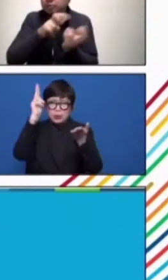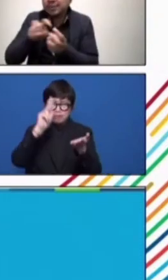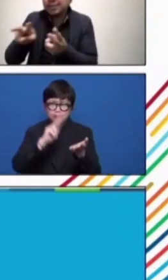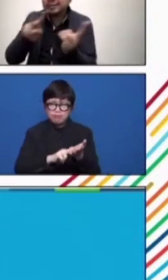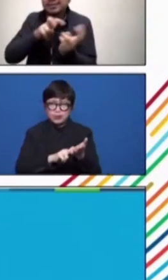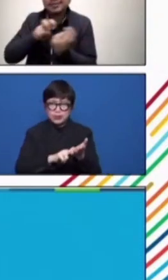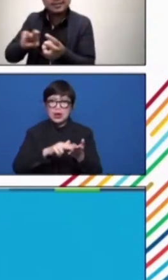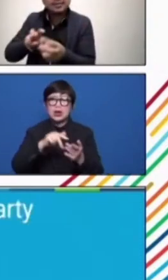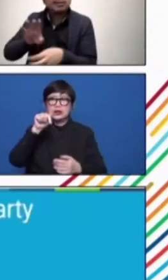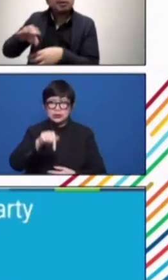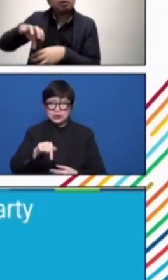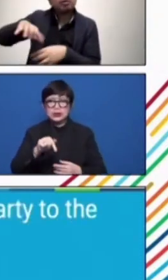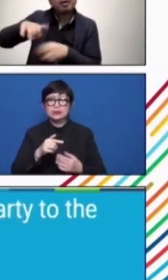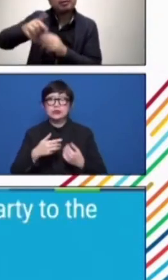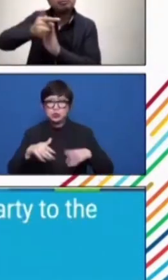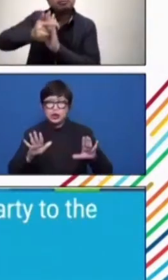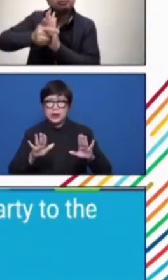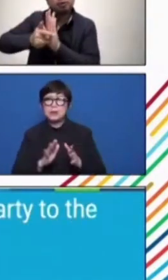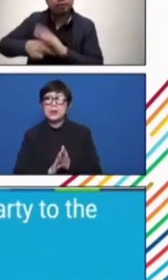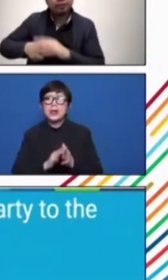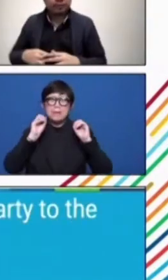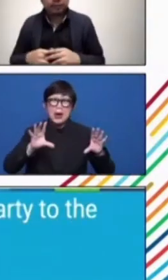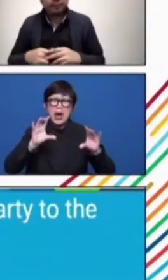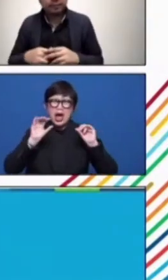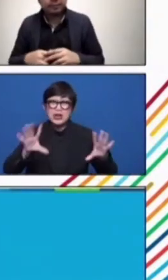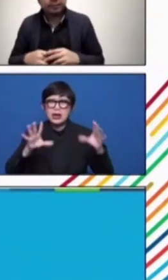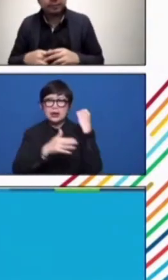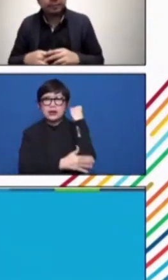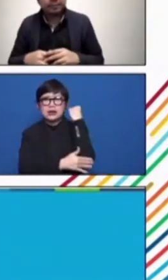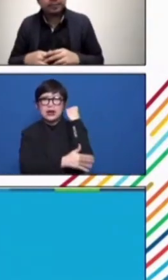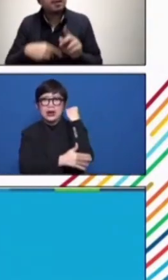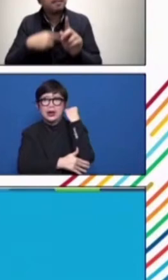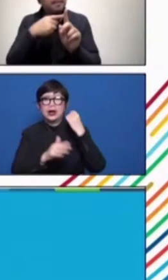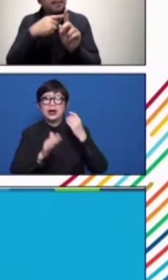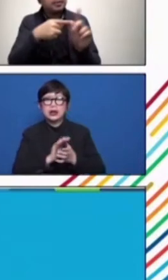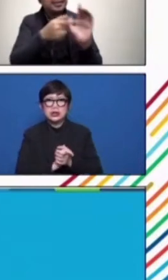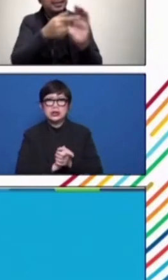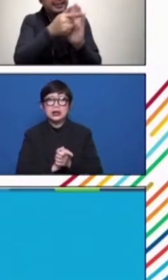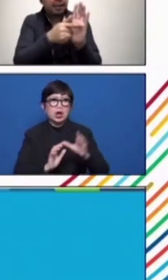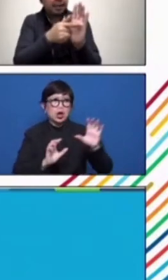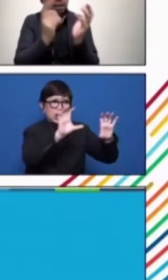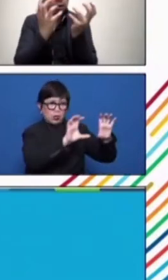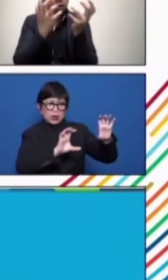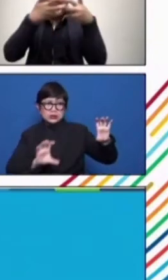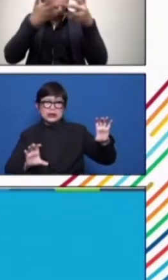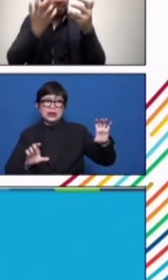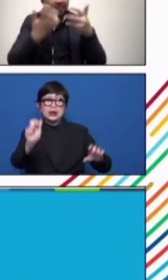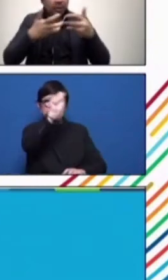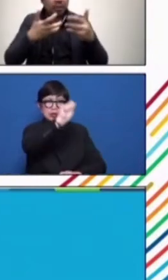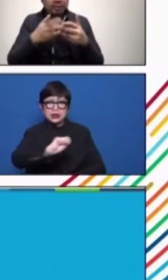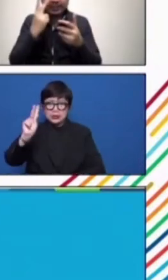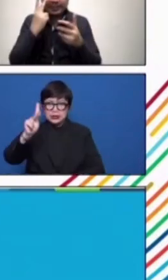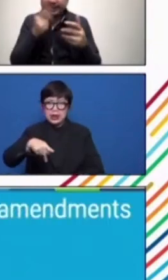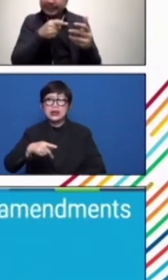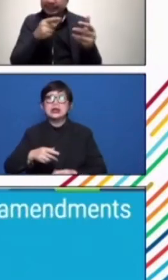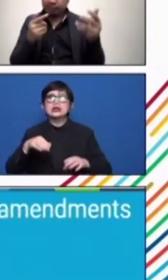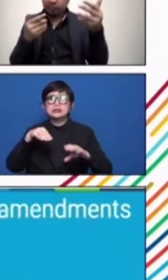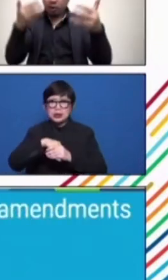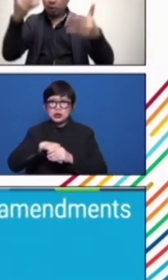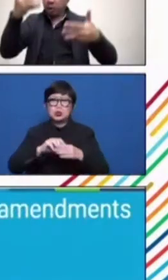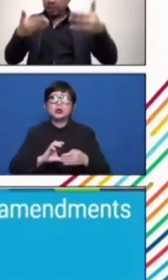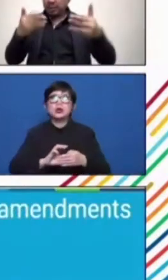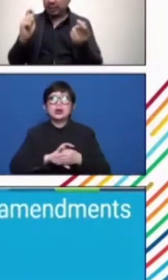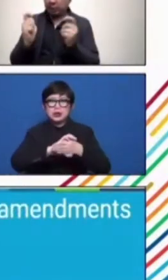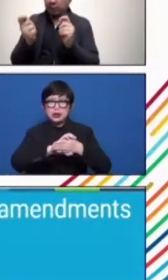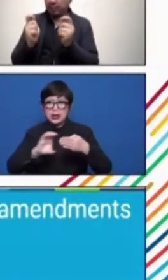party to the treaty at the same time the record of harmonization is mixed often amendments fall short of the standards of the Convention